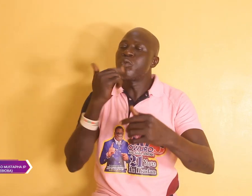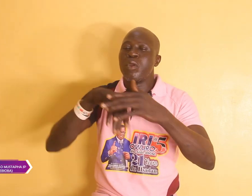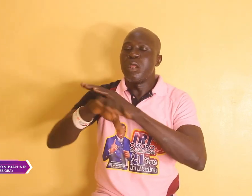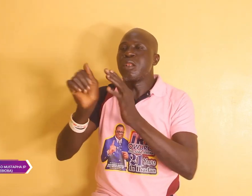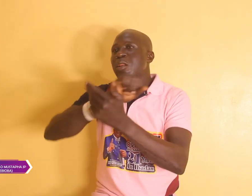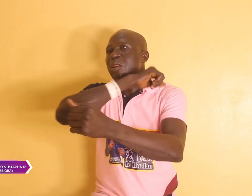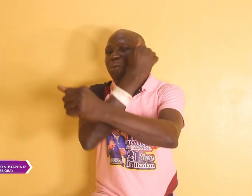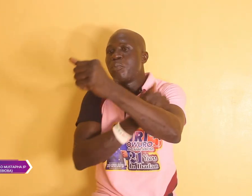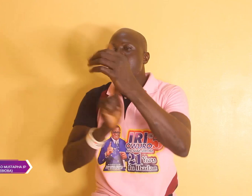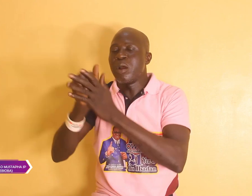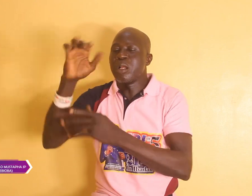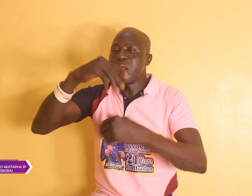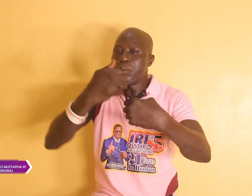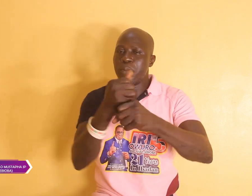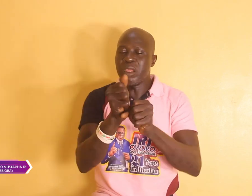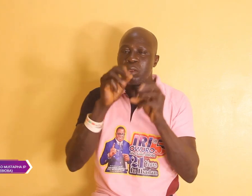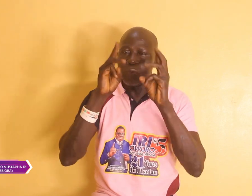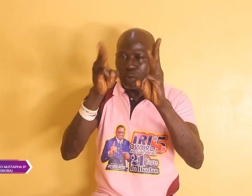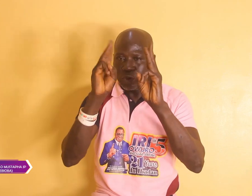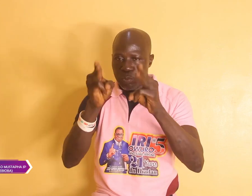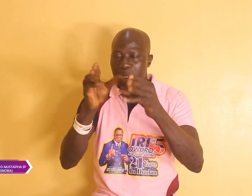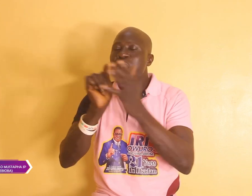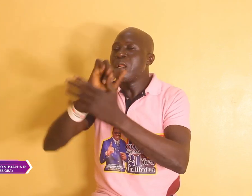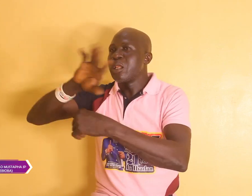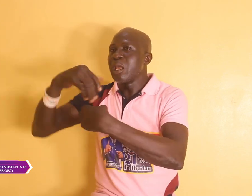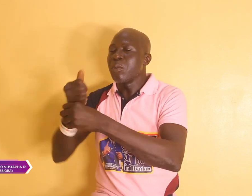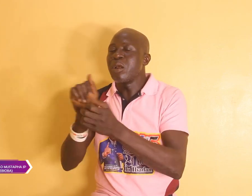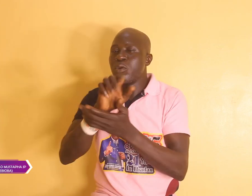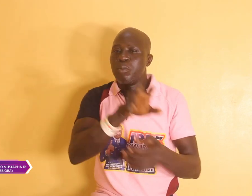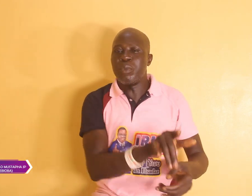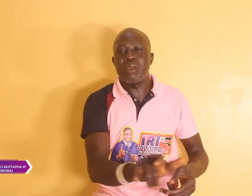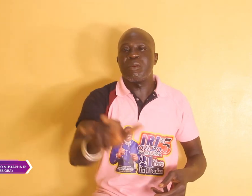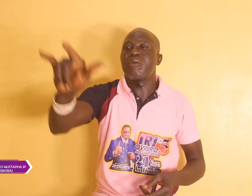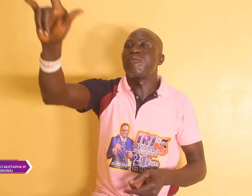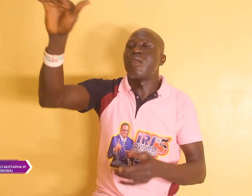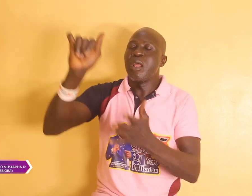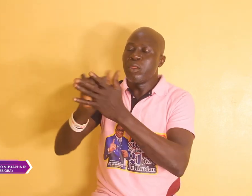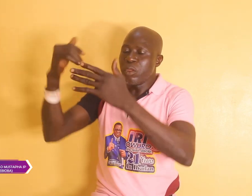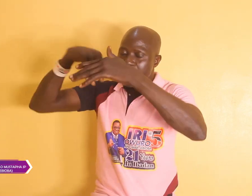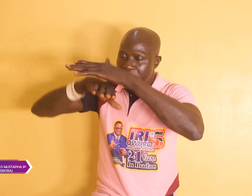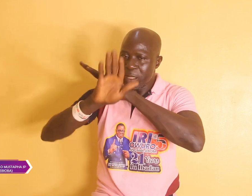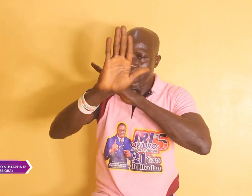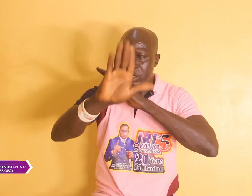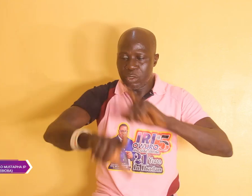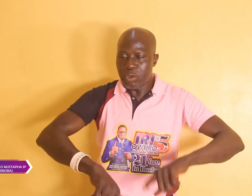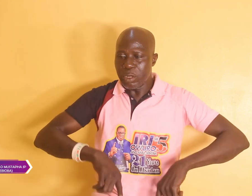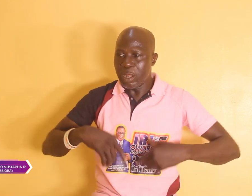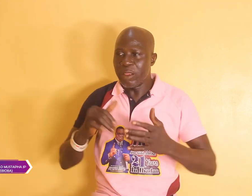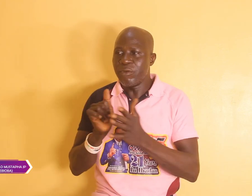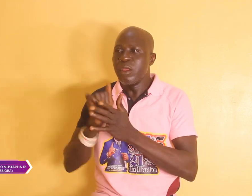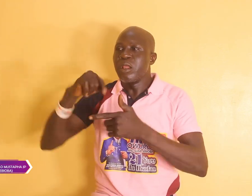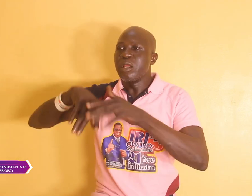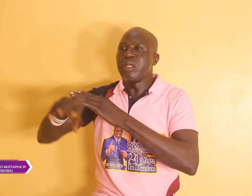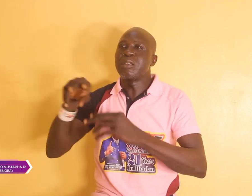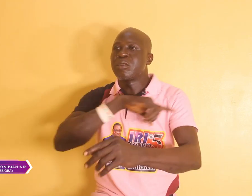mouth agbara ki mu eniyan sare the power of speed agbara ki mu eniyan fo the power to fly o ya ko wonu aye e will come to your life